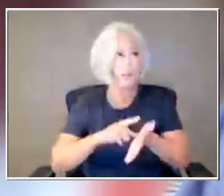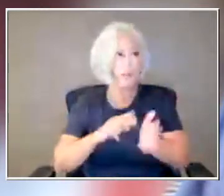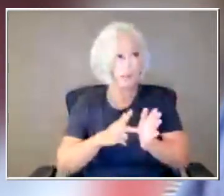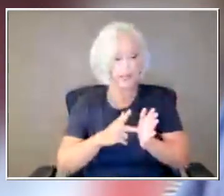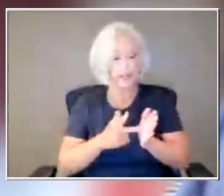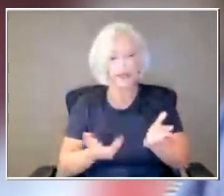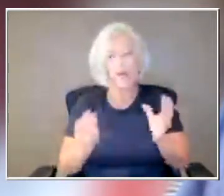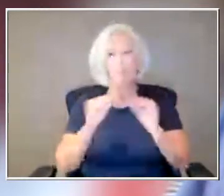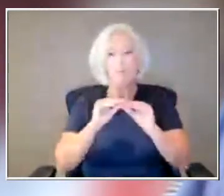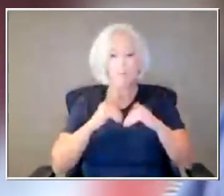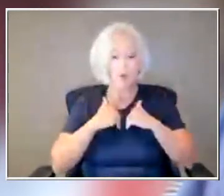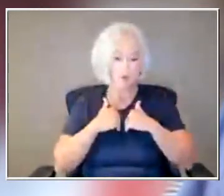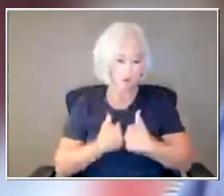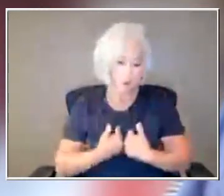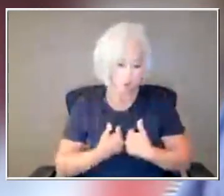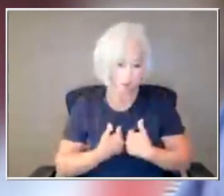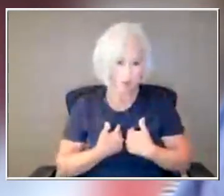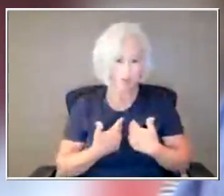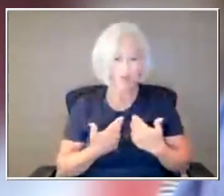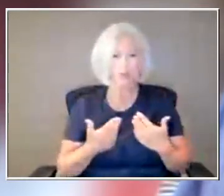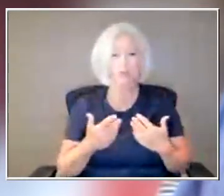I did have more